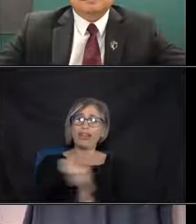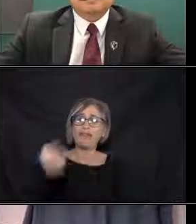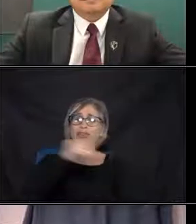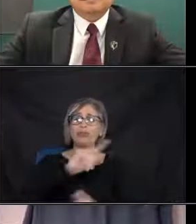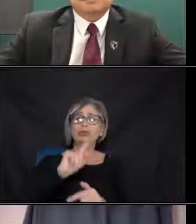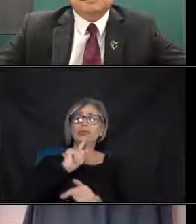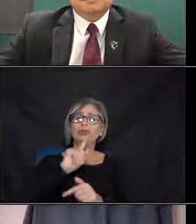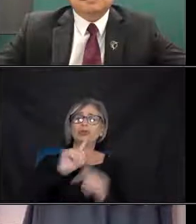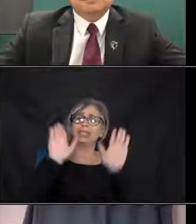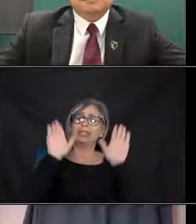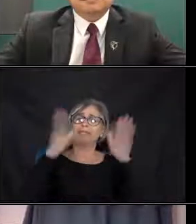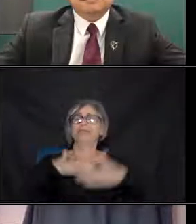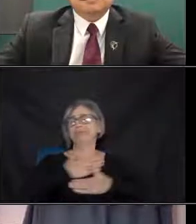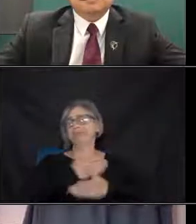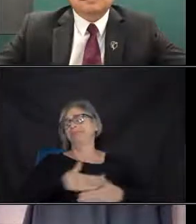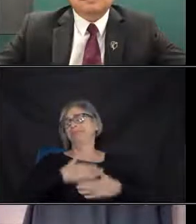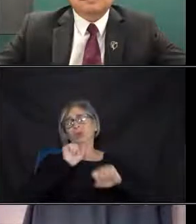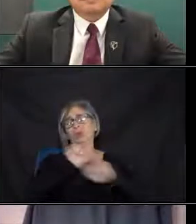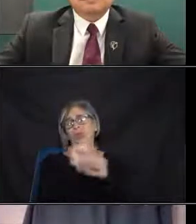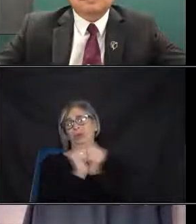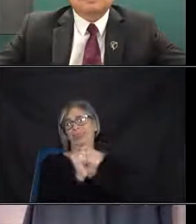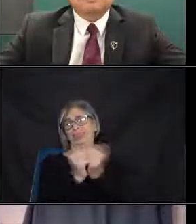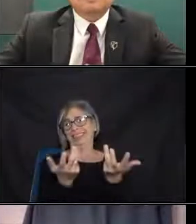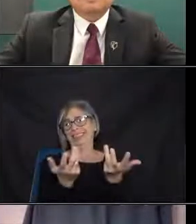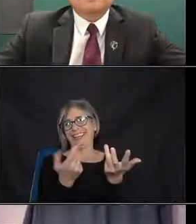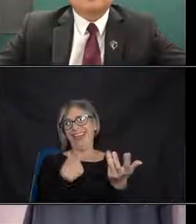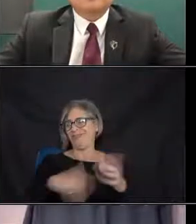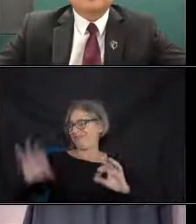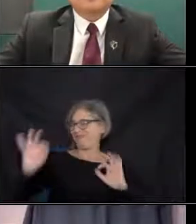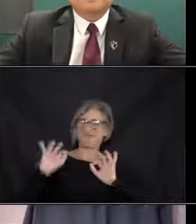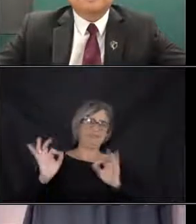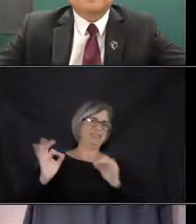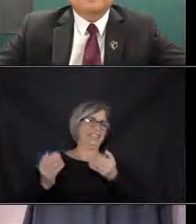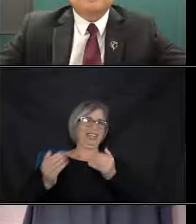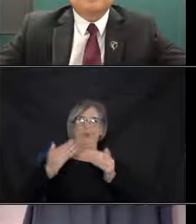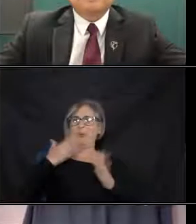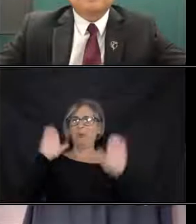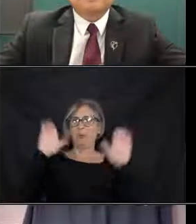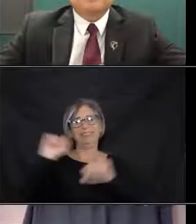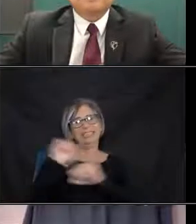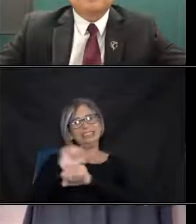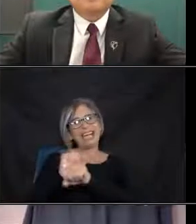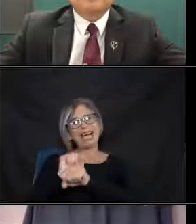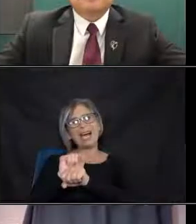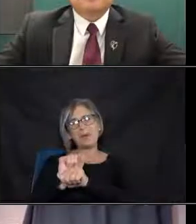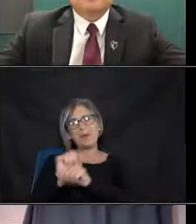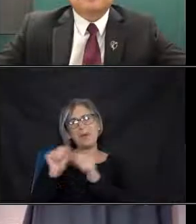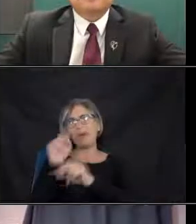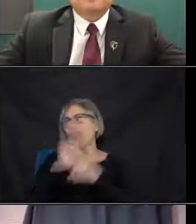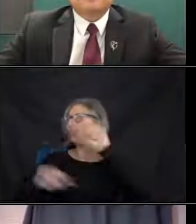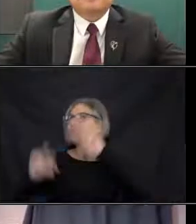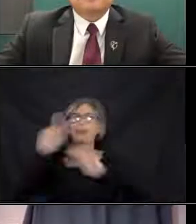all a pleasure to work with. And I've got it made from that standpoint, I have to tell you, you know, and it doesn't take far to look around.